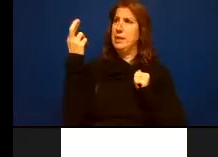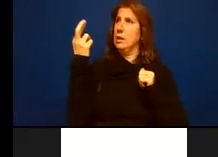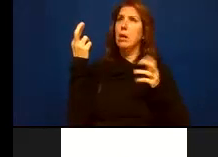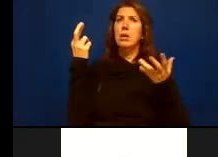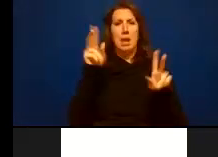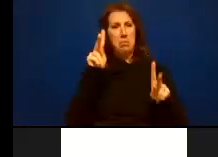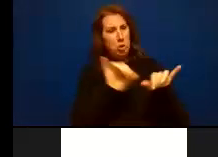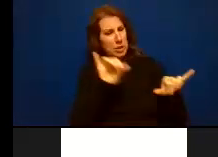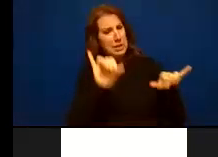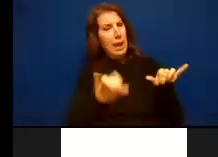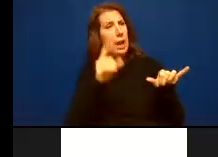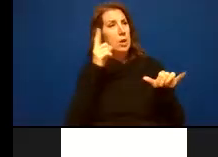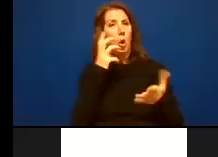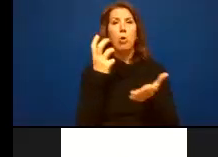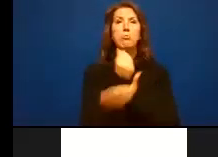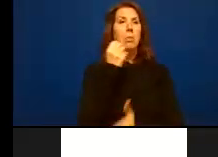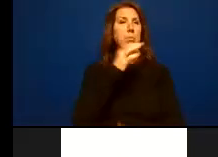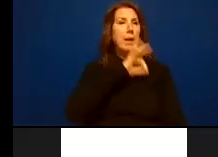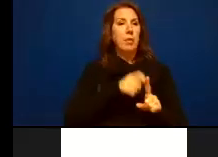be there. Next slide.